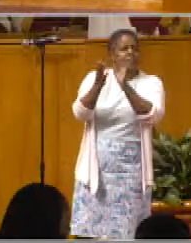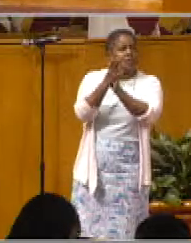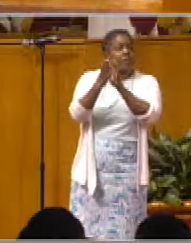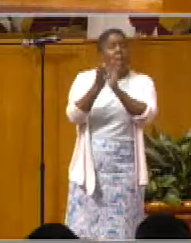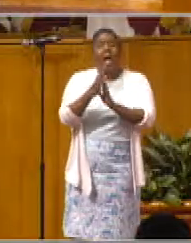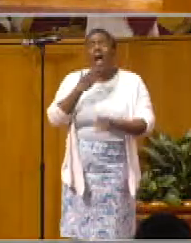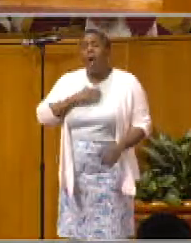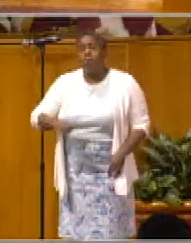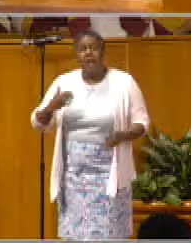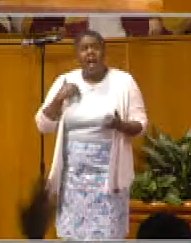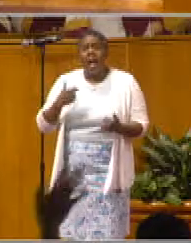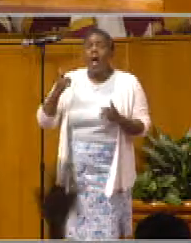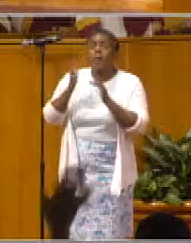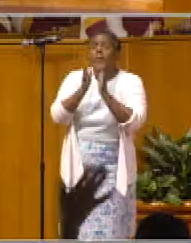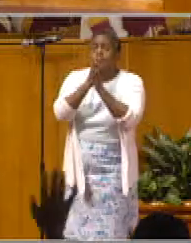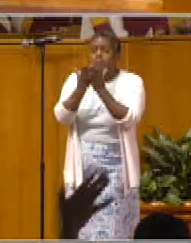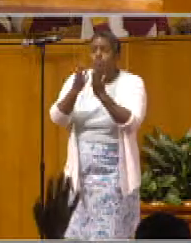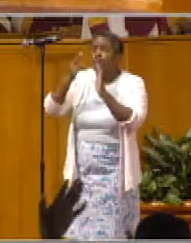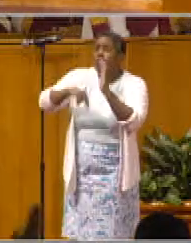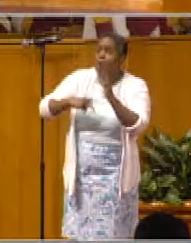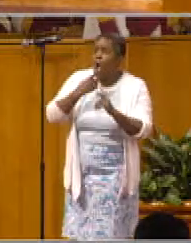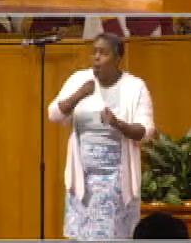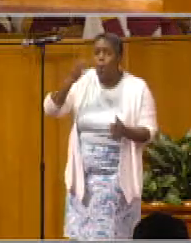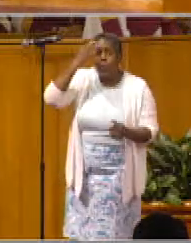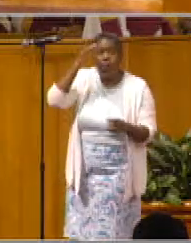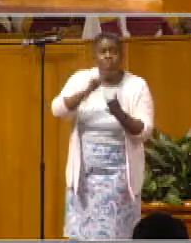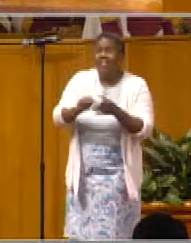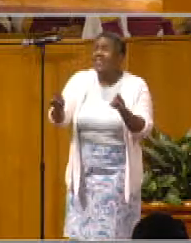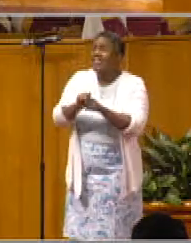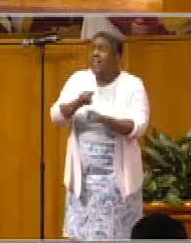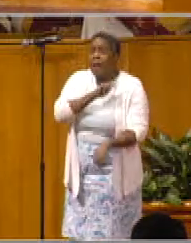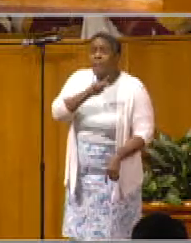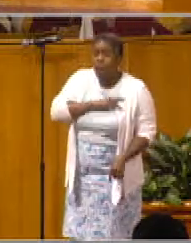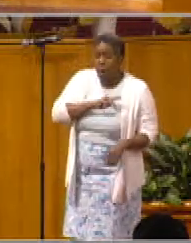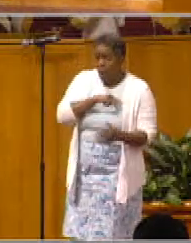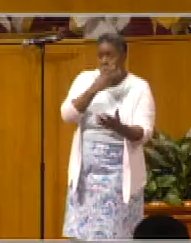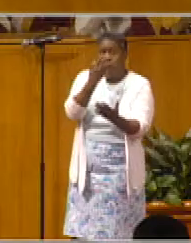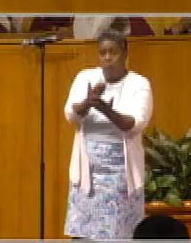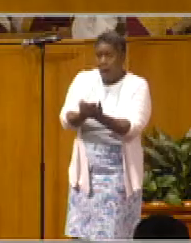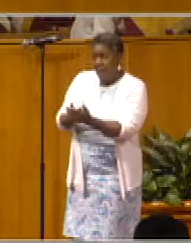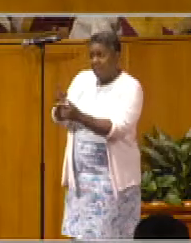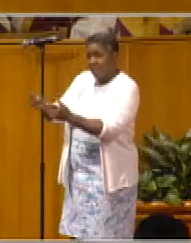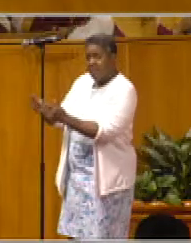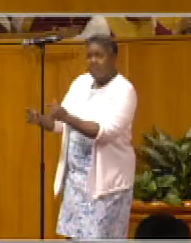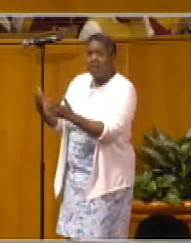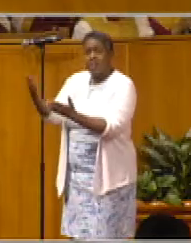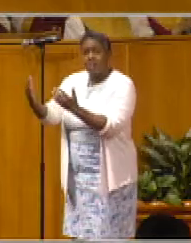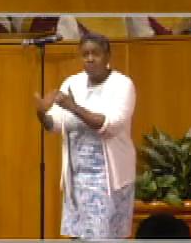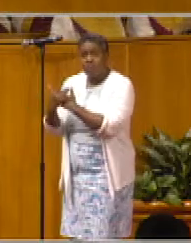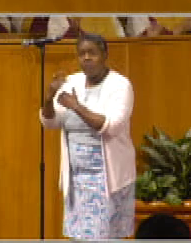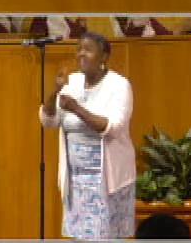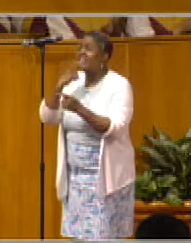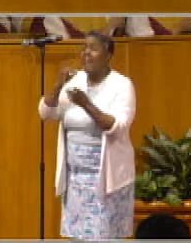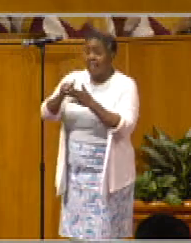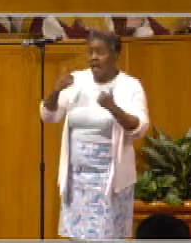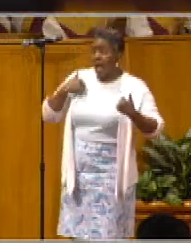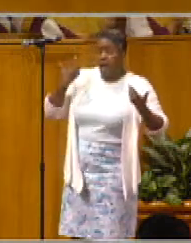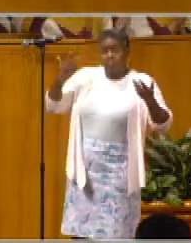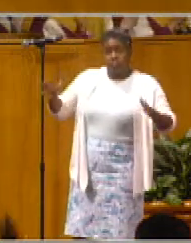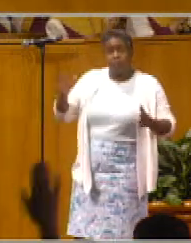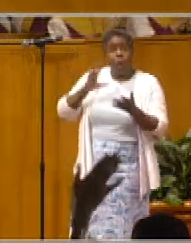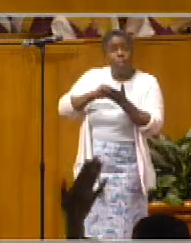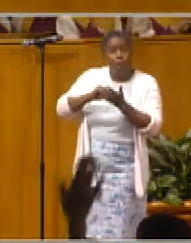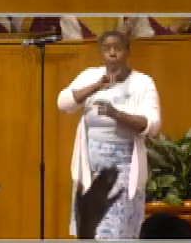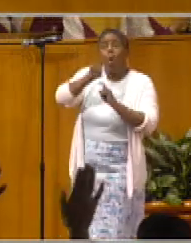I wish I had a Bible reader that knew the same Paul that made it on broken pieces was the Paul that said, I've learned